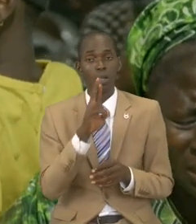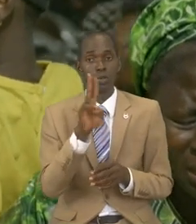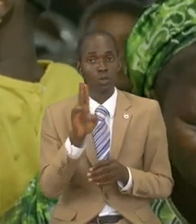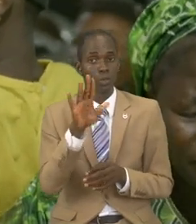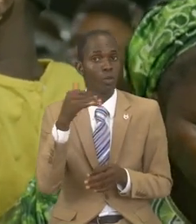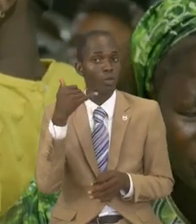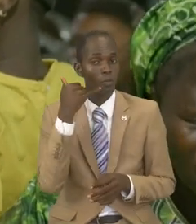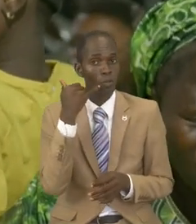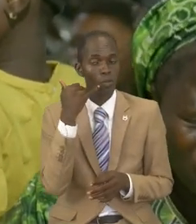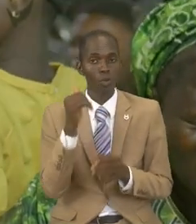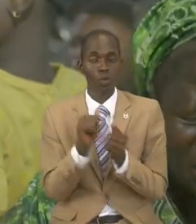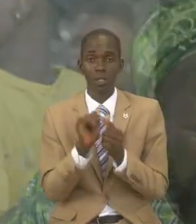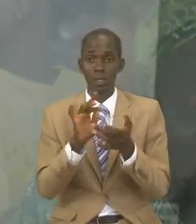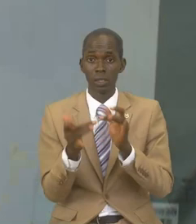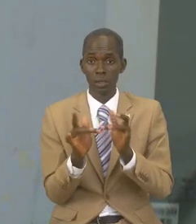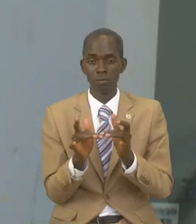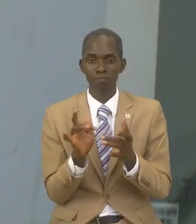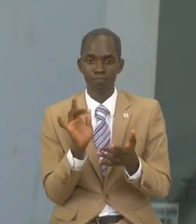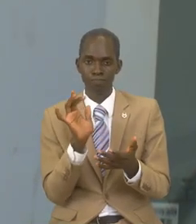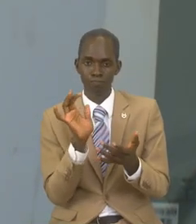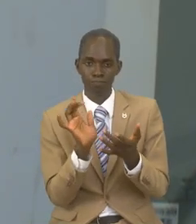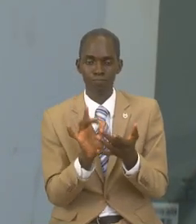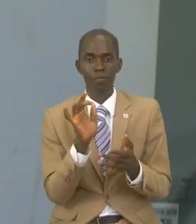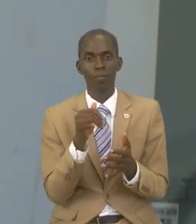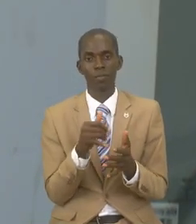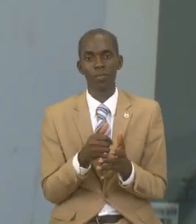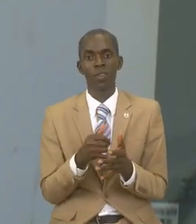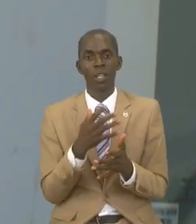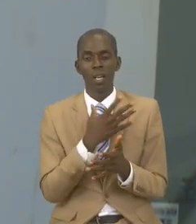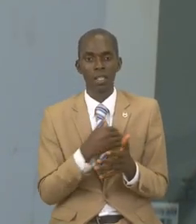Fill the information requested